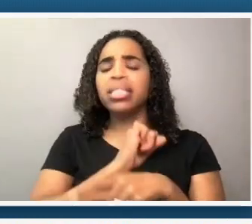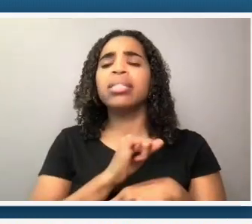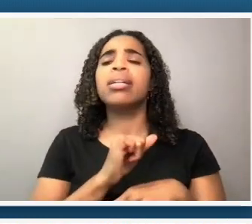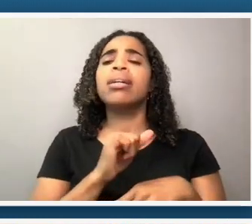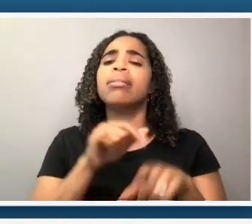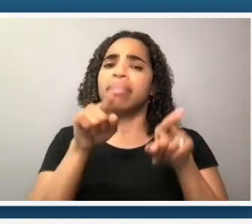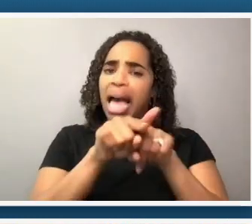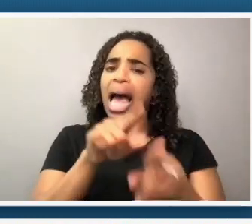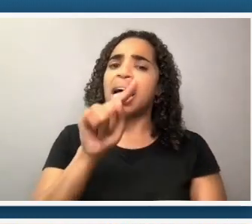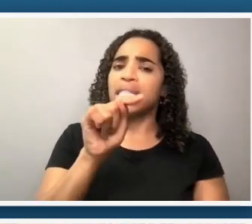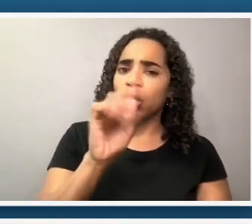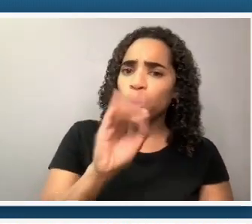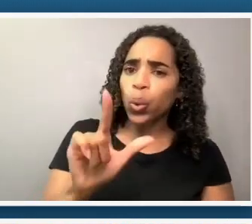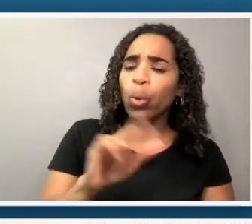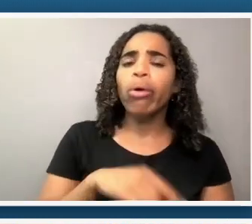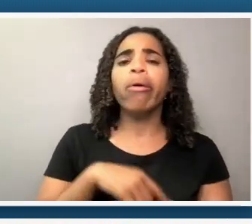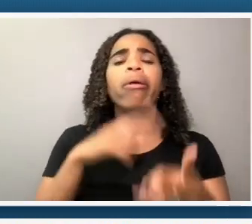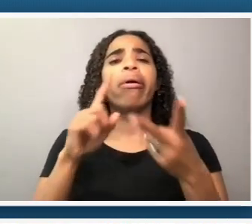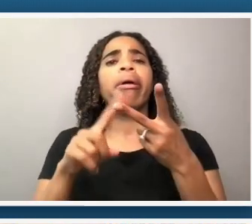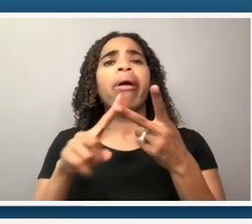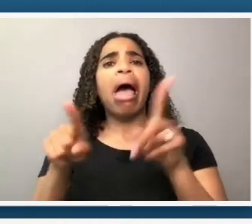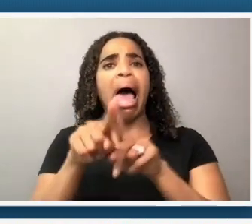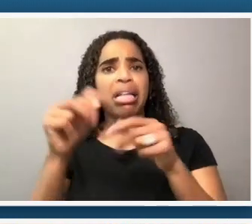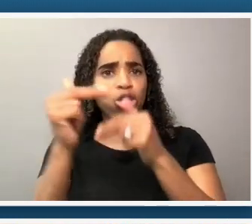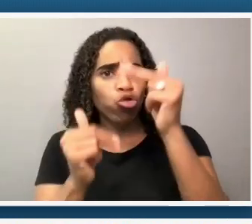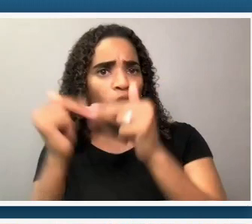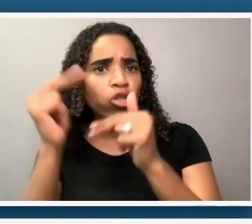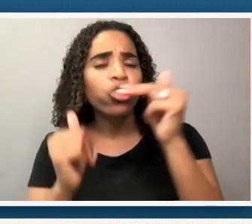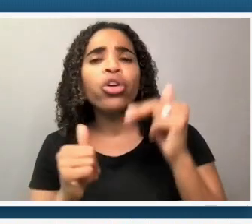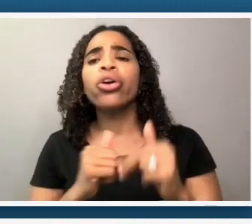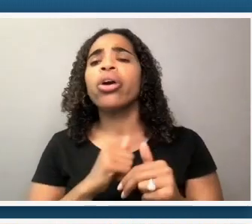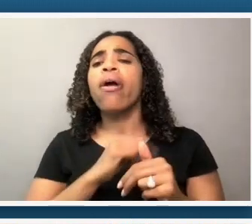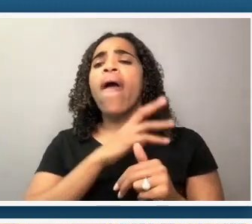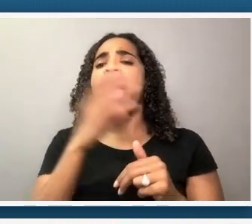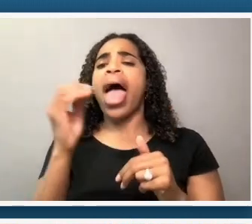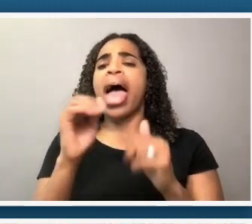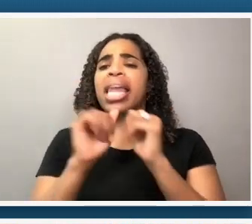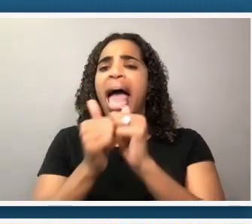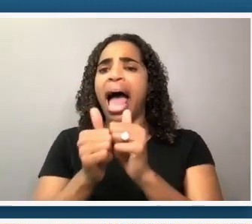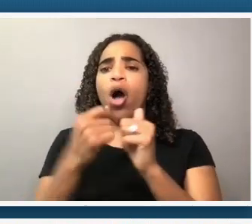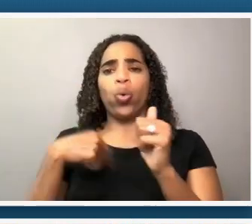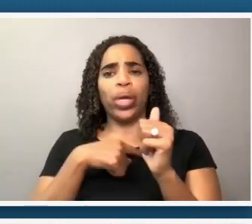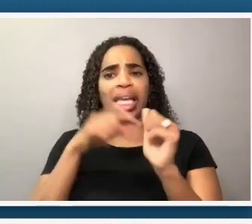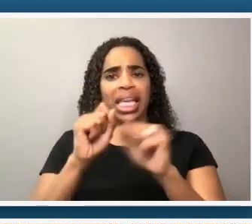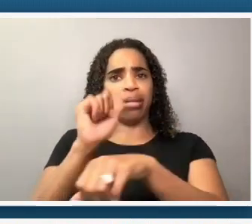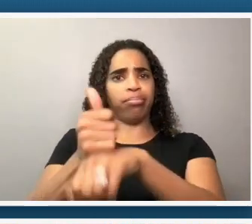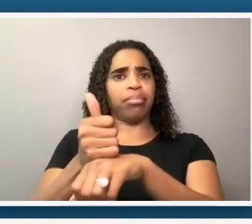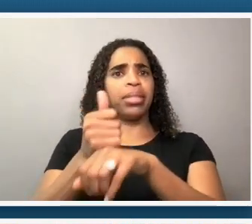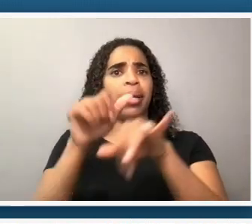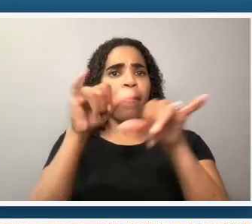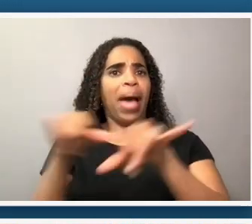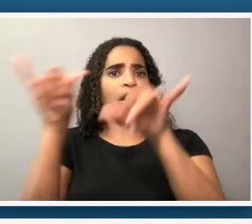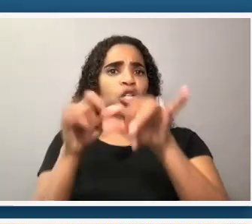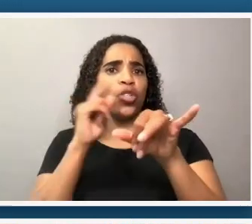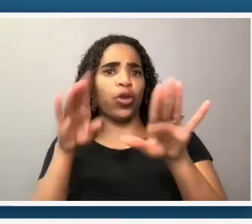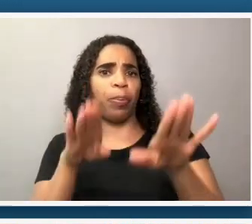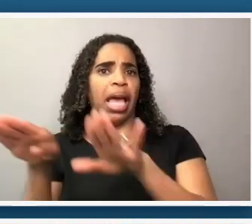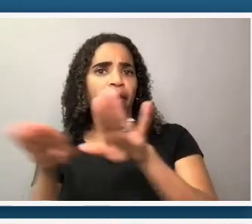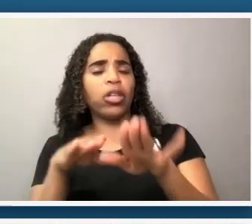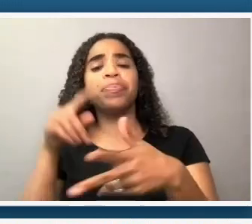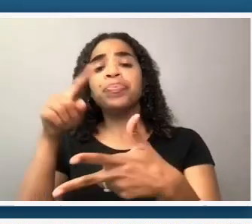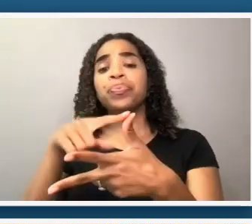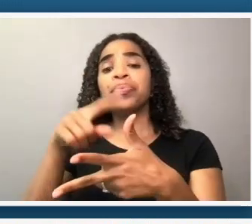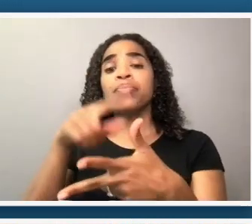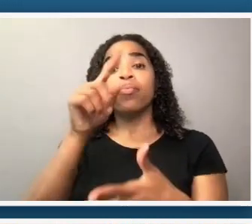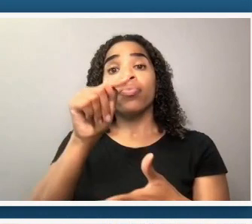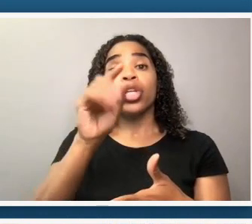tool, we use them as a structure, and we use them as a pattern of behavior. So what I mean by a tool is when you